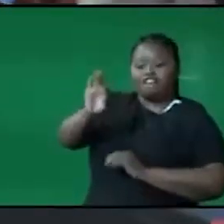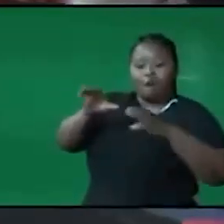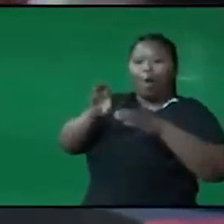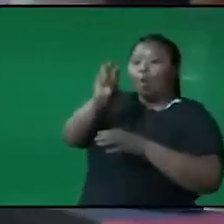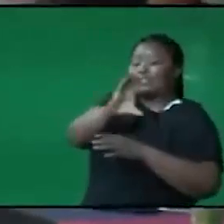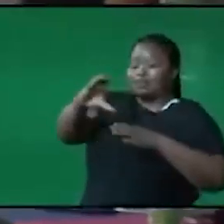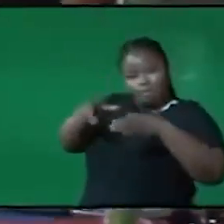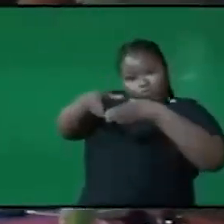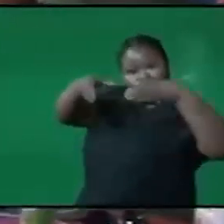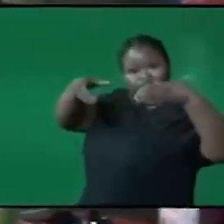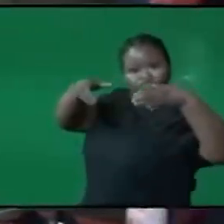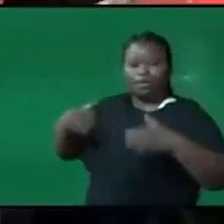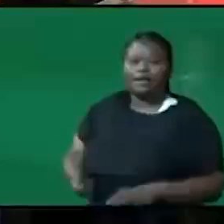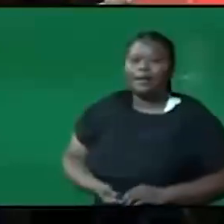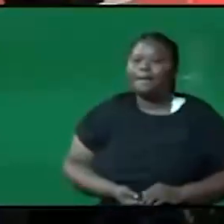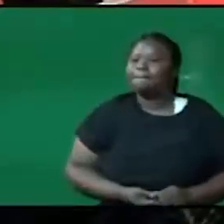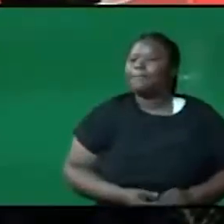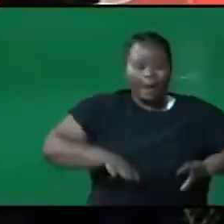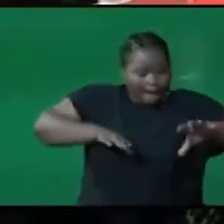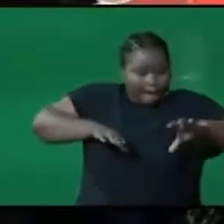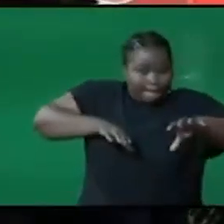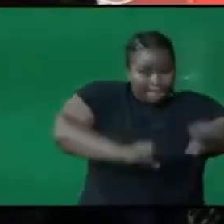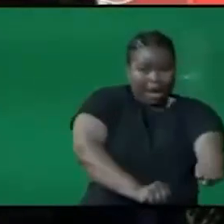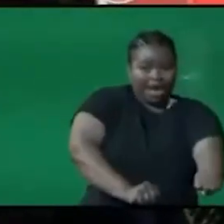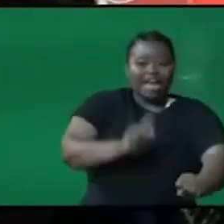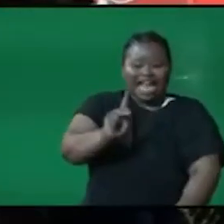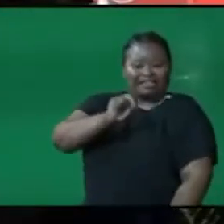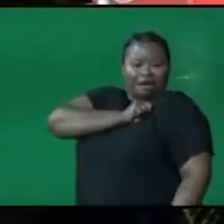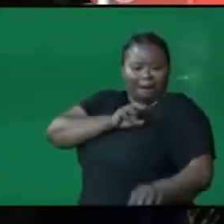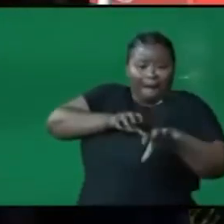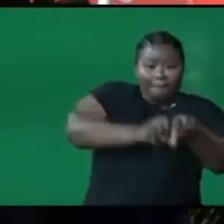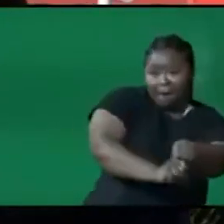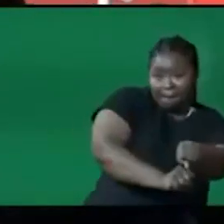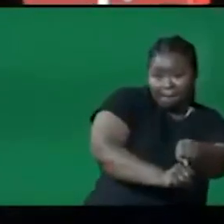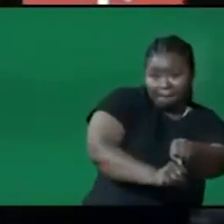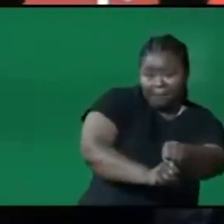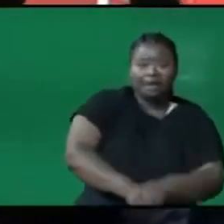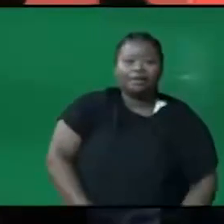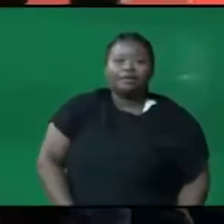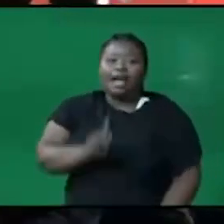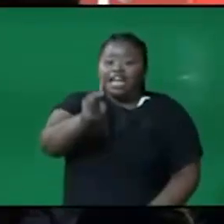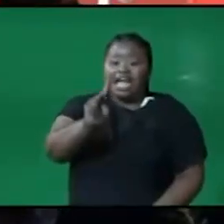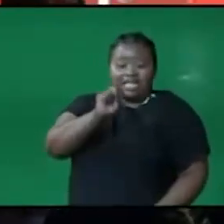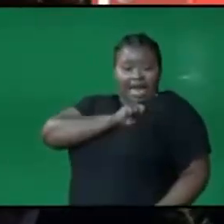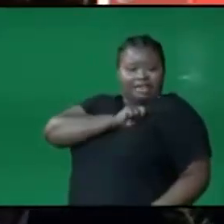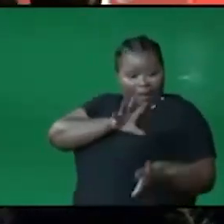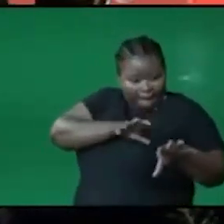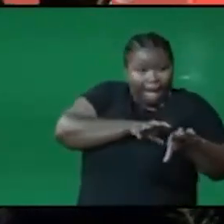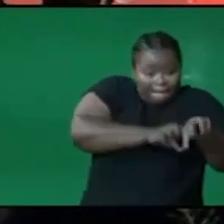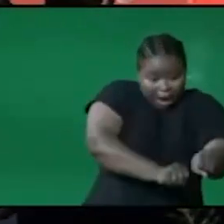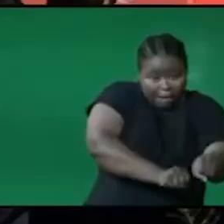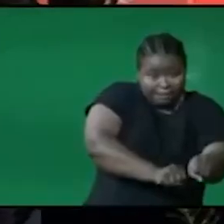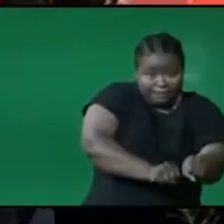Western Cape, haikule. Tata, KwaZulu Natal, tata. Tata, KwaZulu